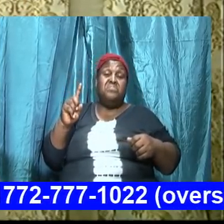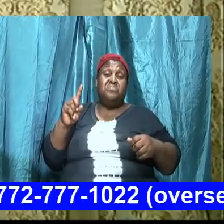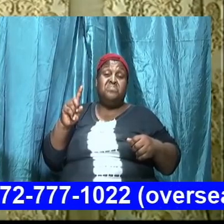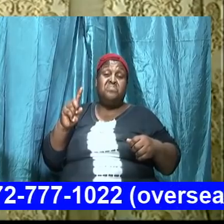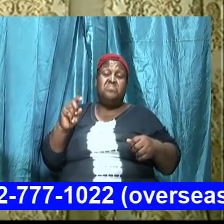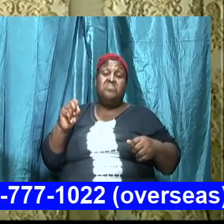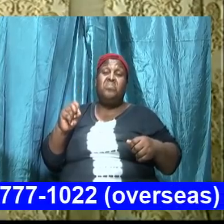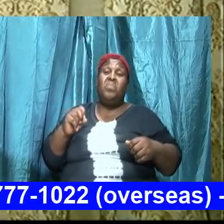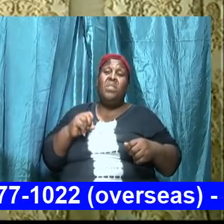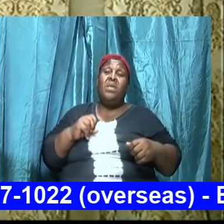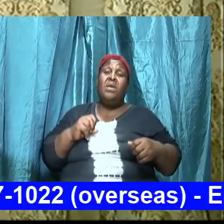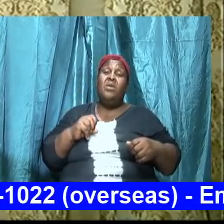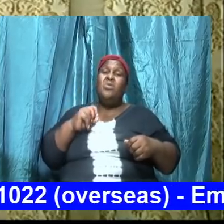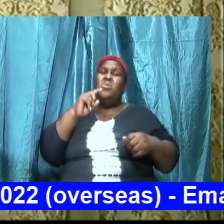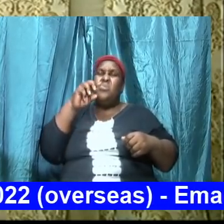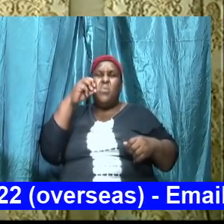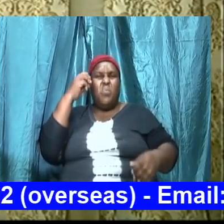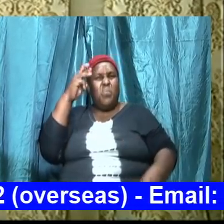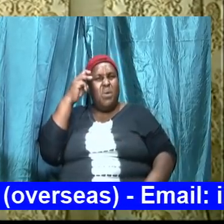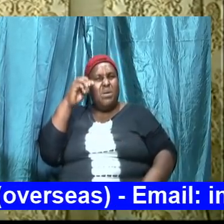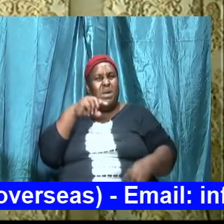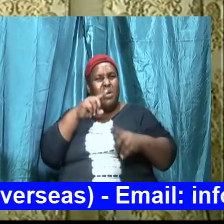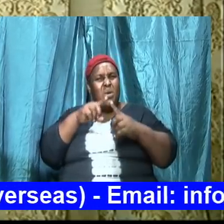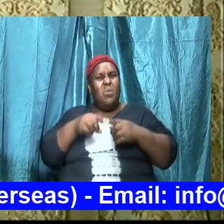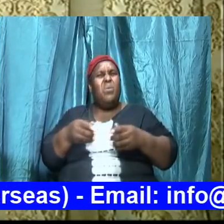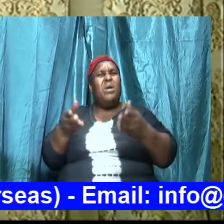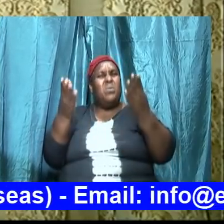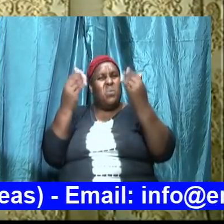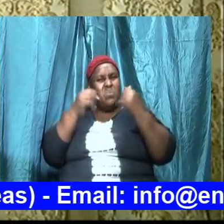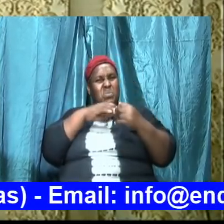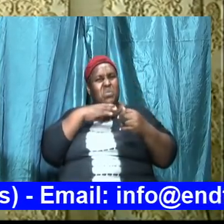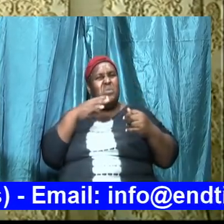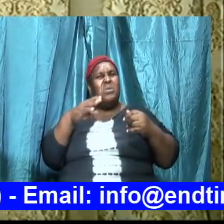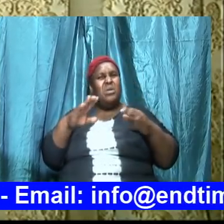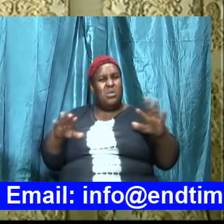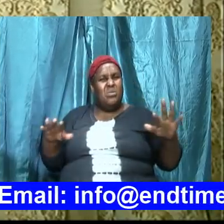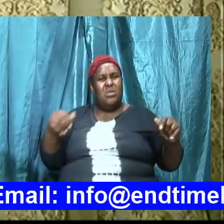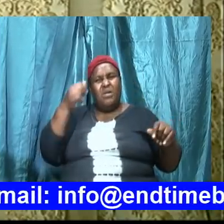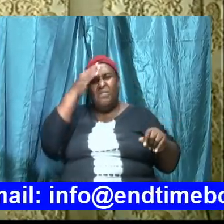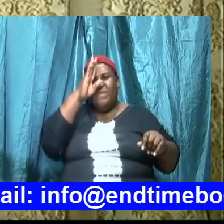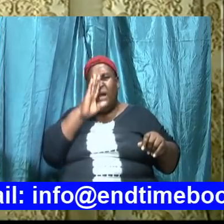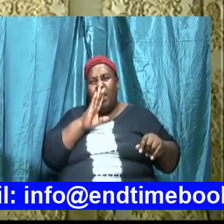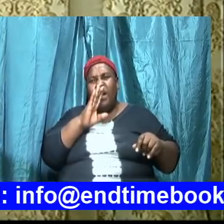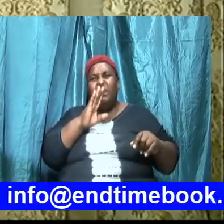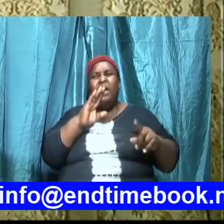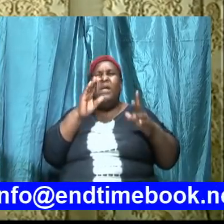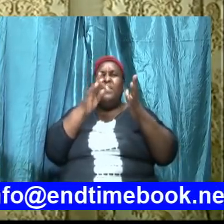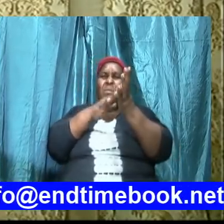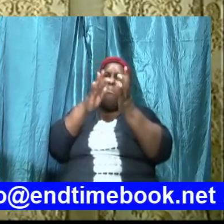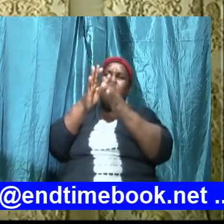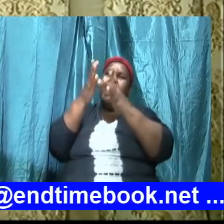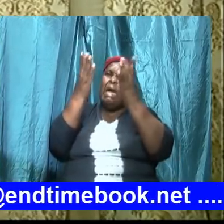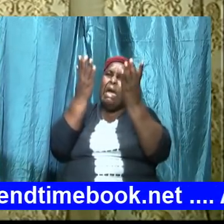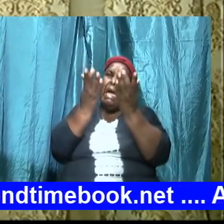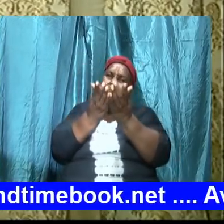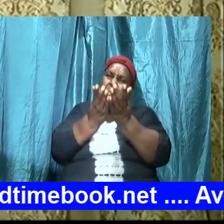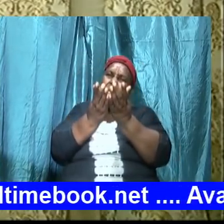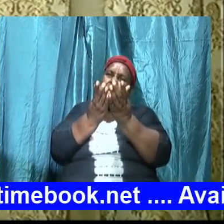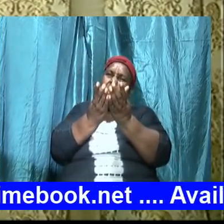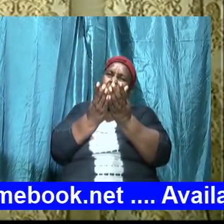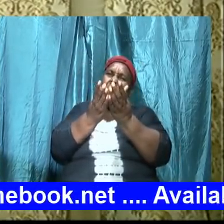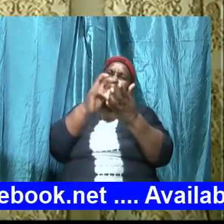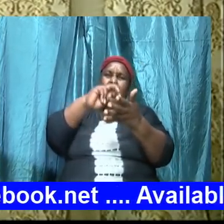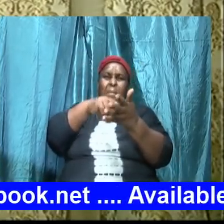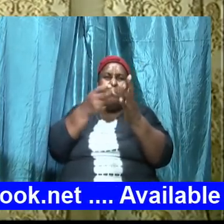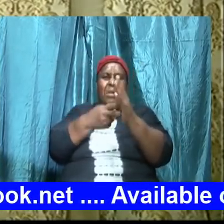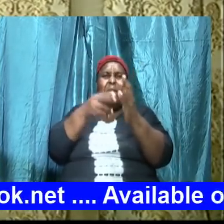but have you ever wondered how when it comes to the child of God and the word of God which means more than a physics book we